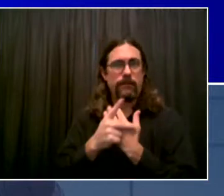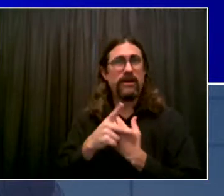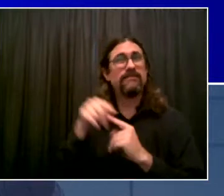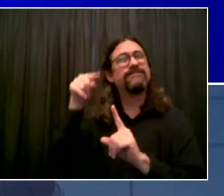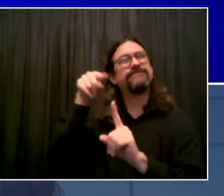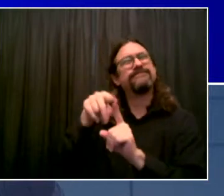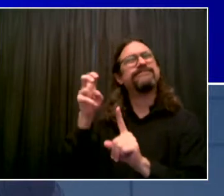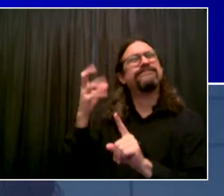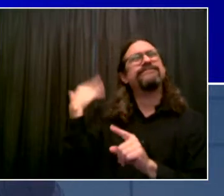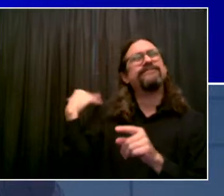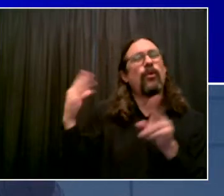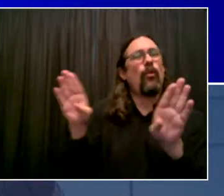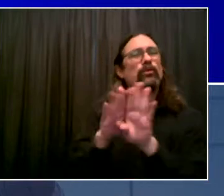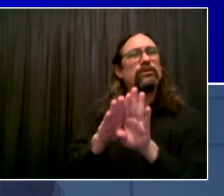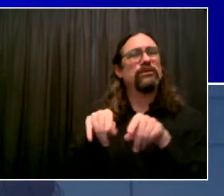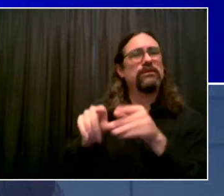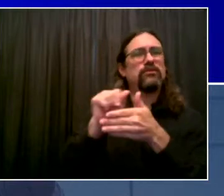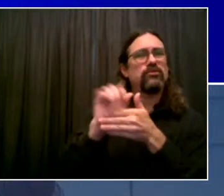go to